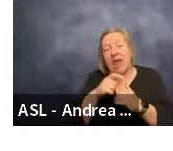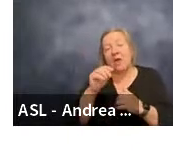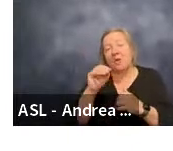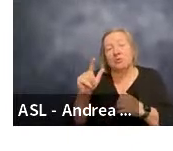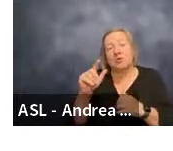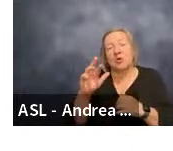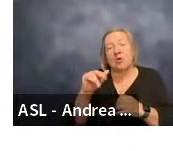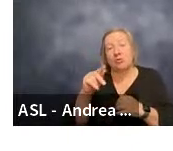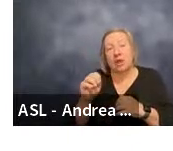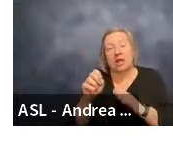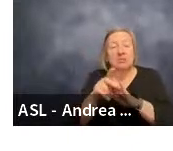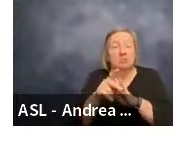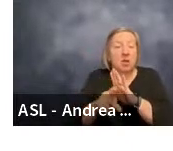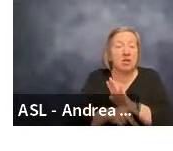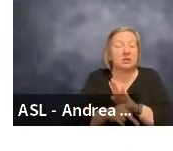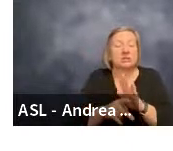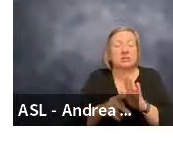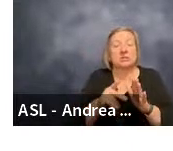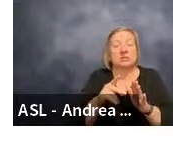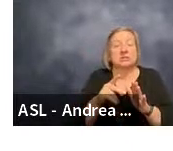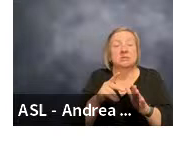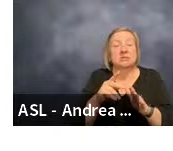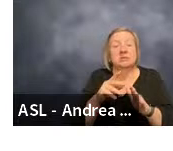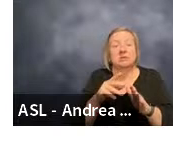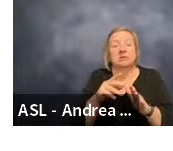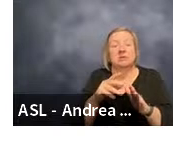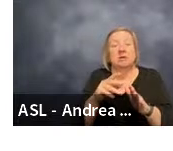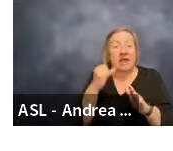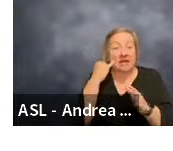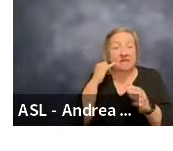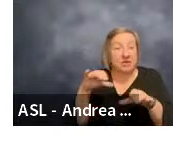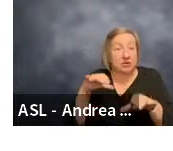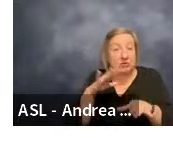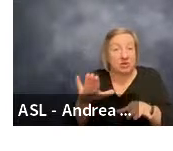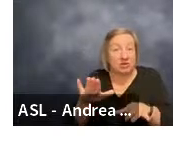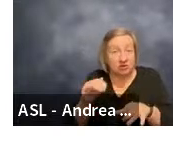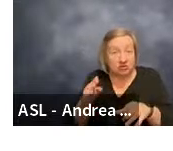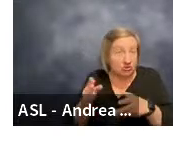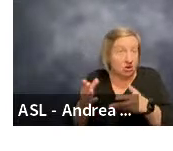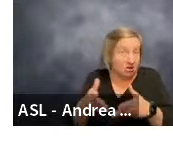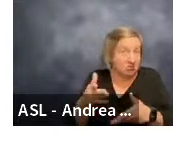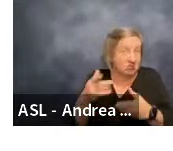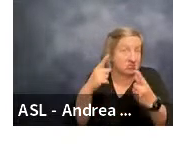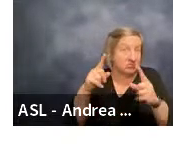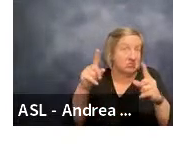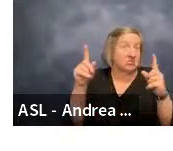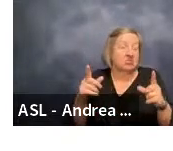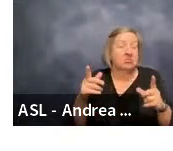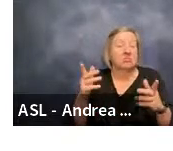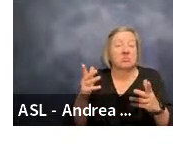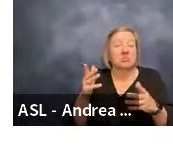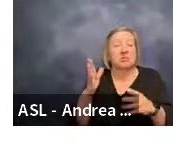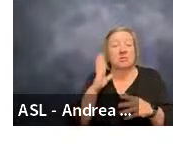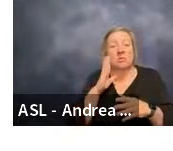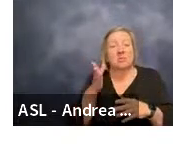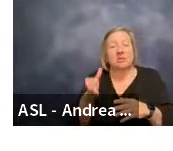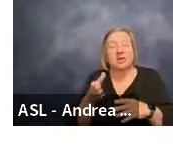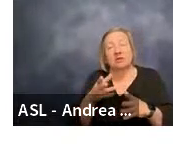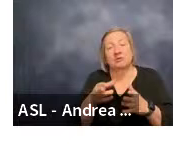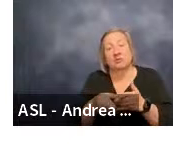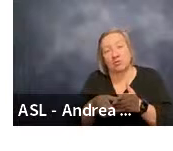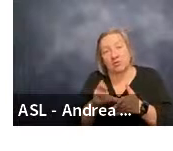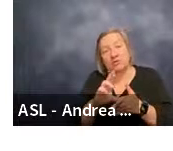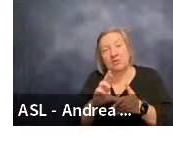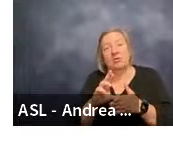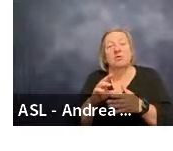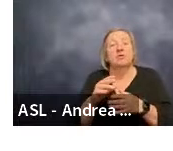are really how well they're doing their job effectively. We'll be there to review the traffic and